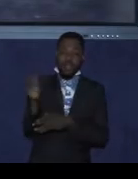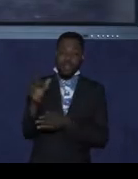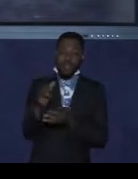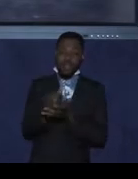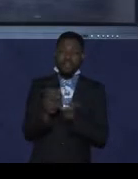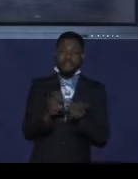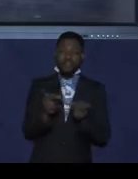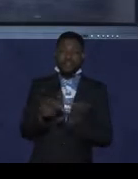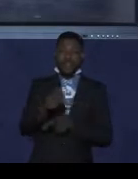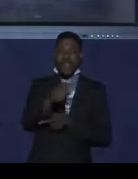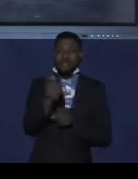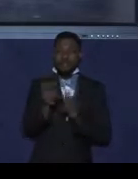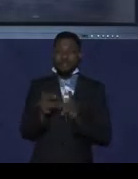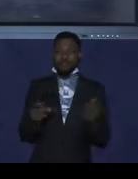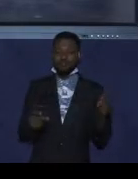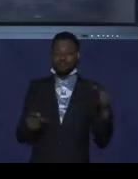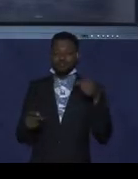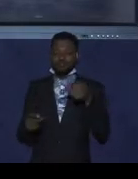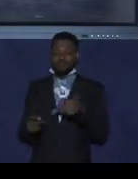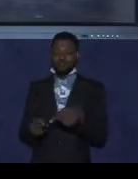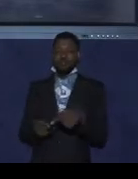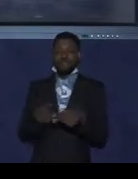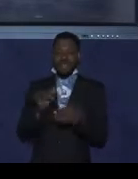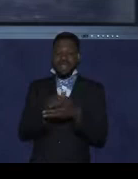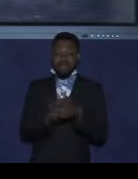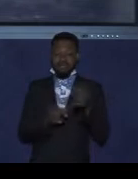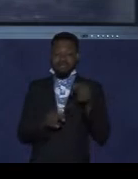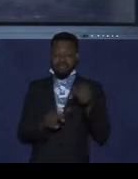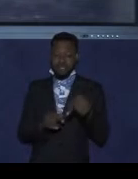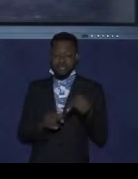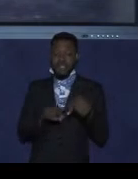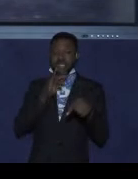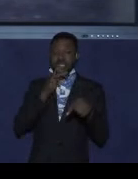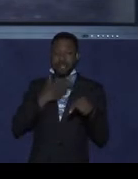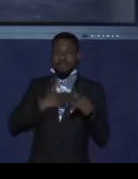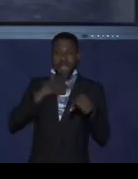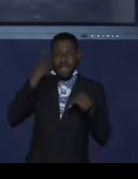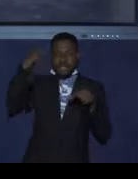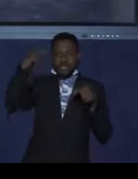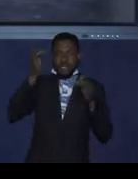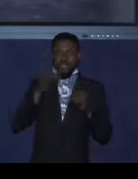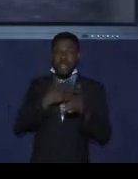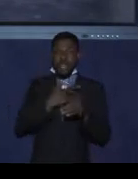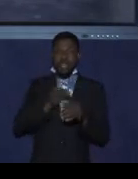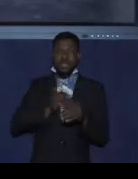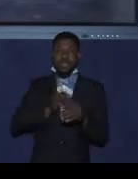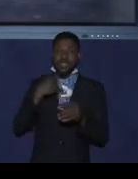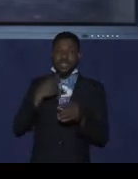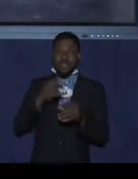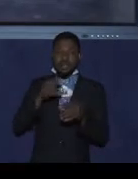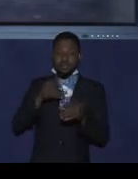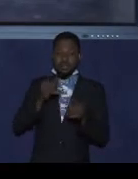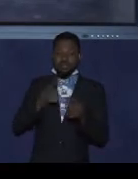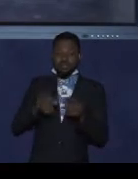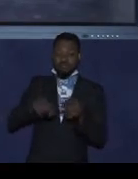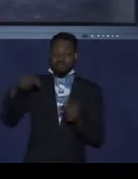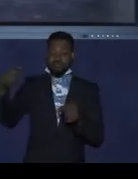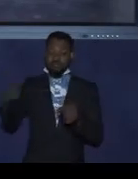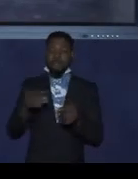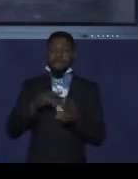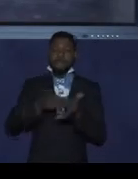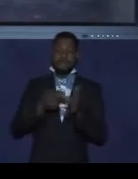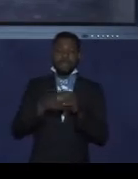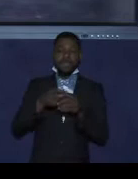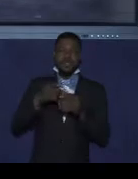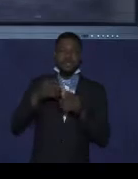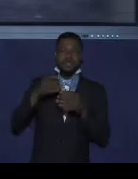that position, another person comes in. That person is my successor. and I'm that person's predecessor. Are we together?